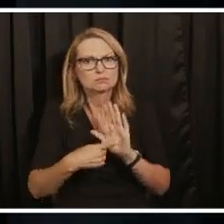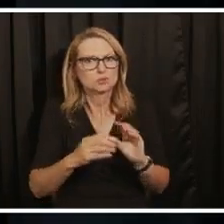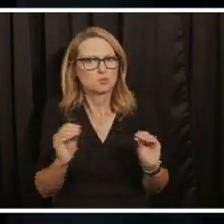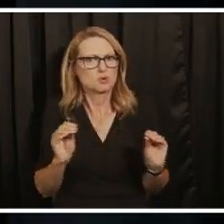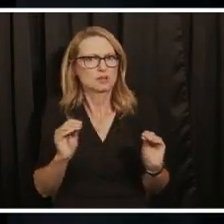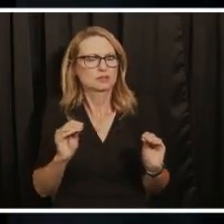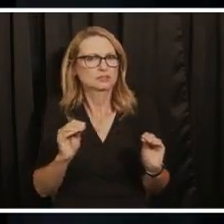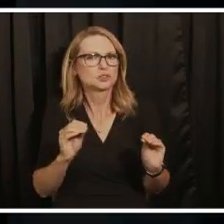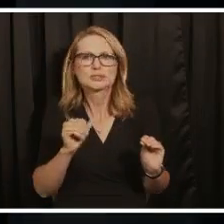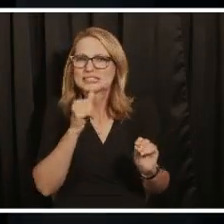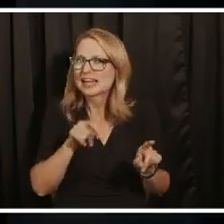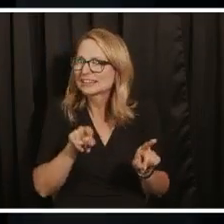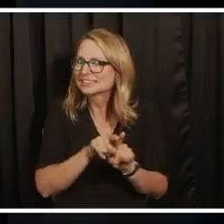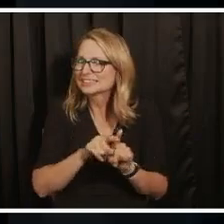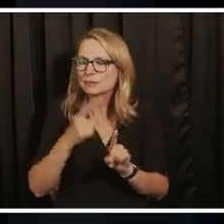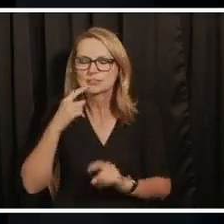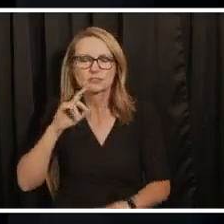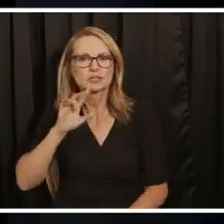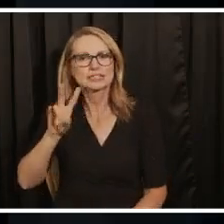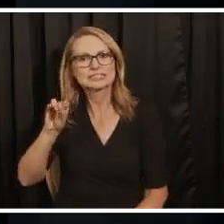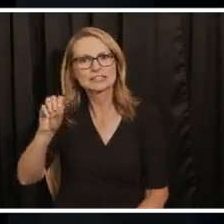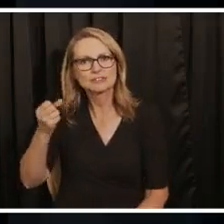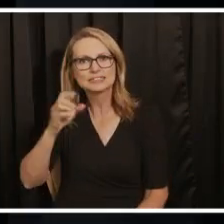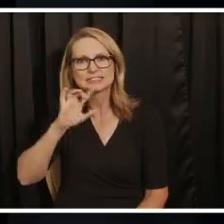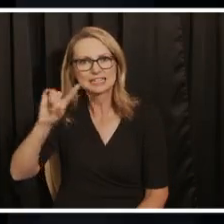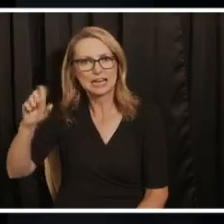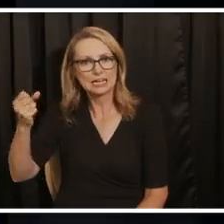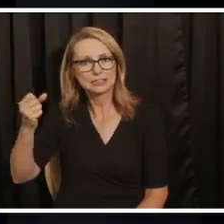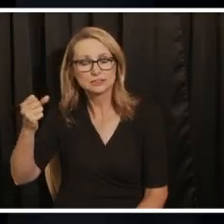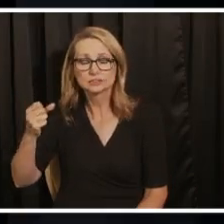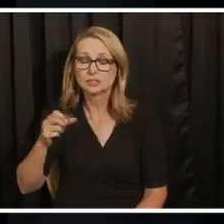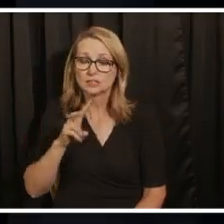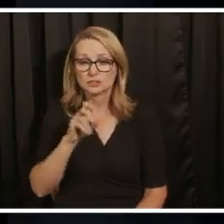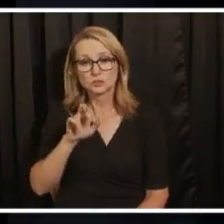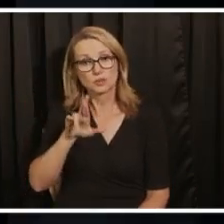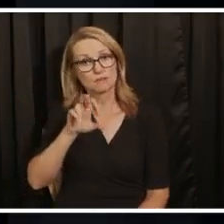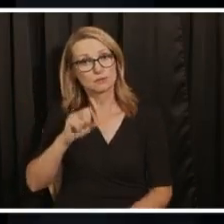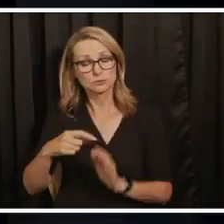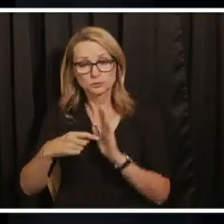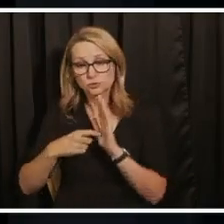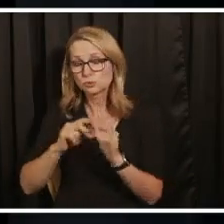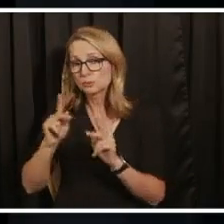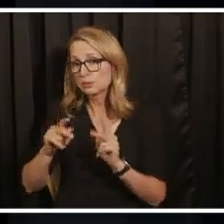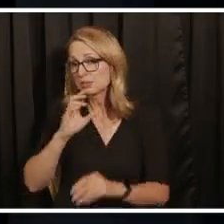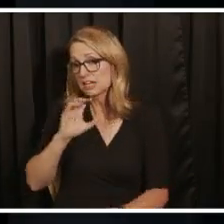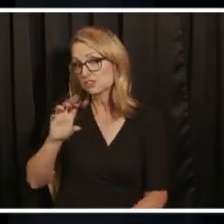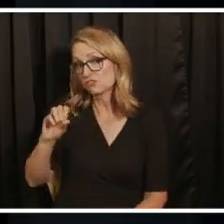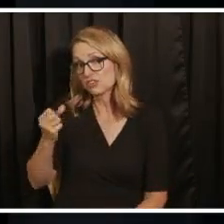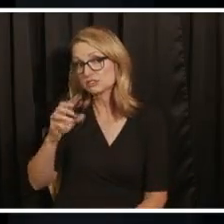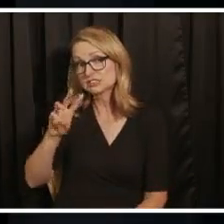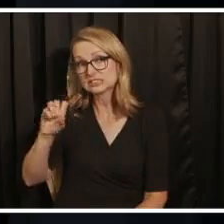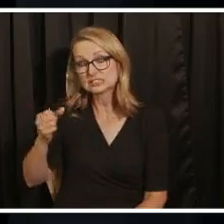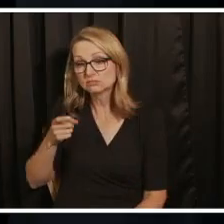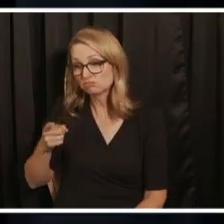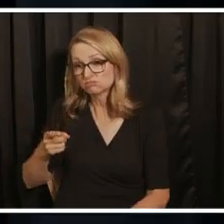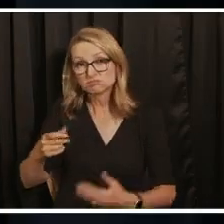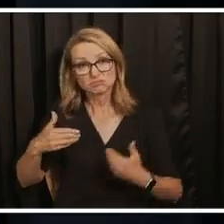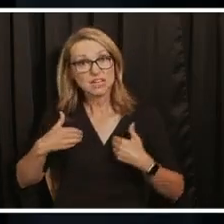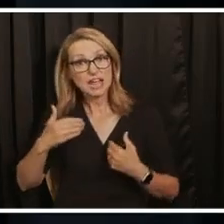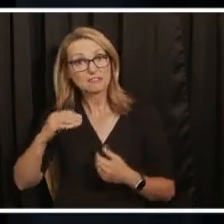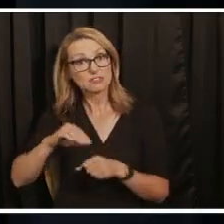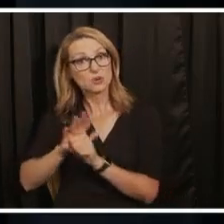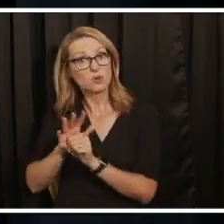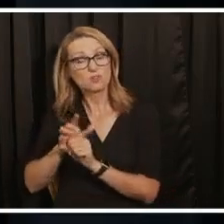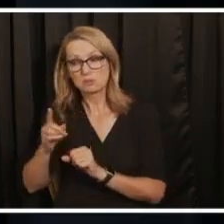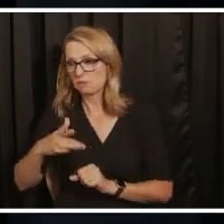60-year-olds, 70-year-olds. Although, again, one of the nefarious things about this virus is there are even people in their 50s and 60s that are contagious but don't experience symptoms